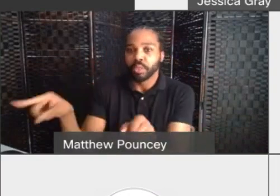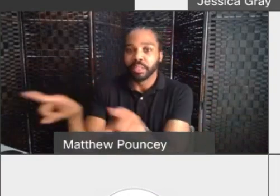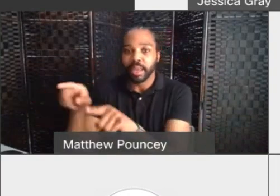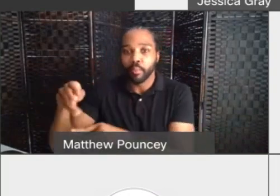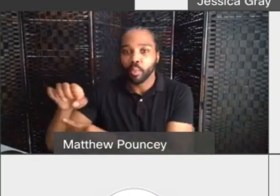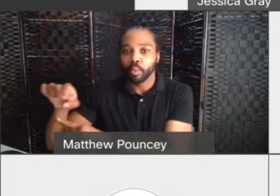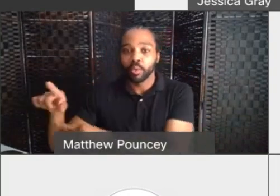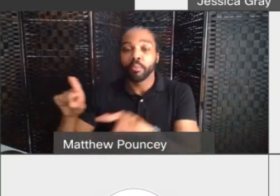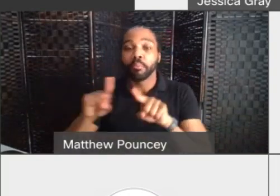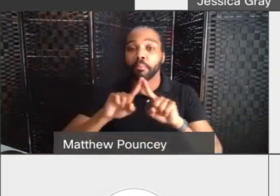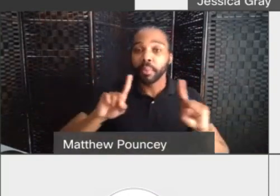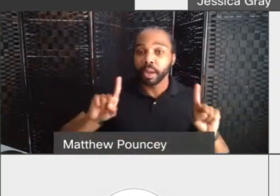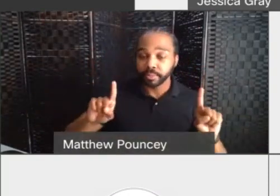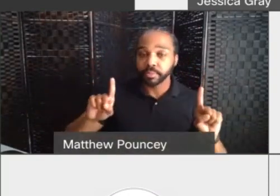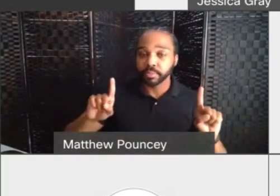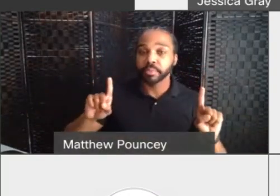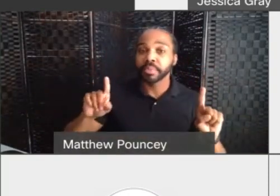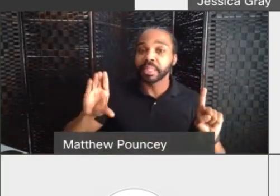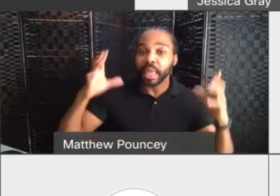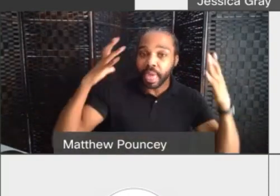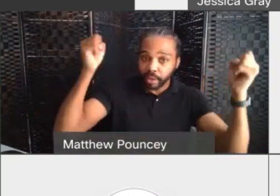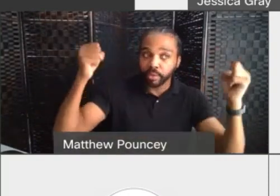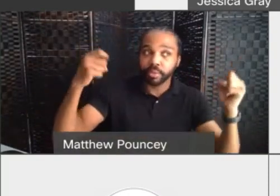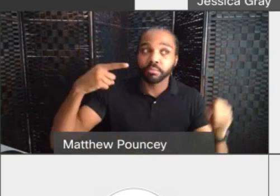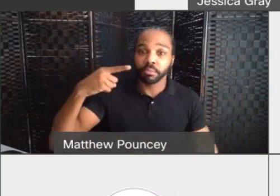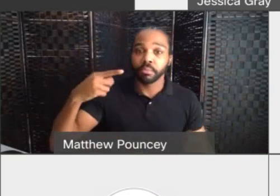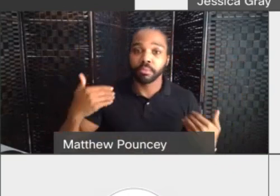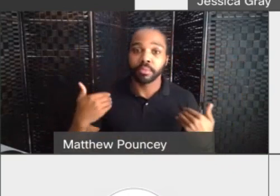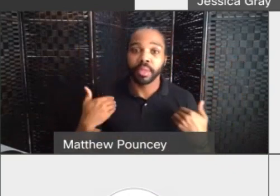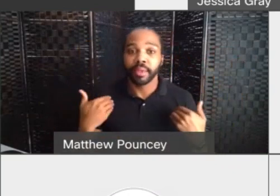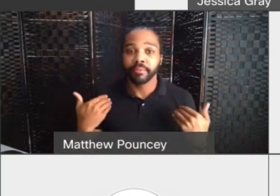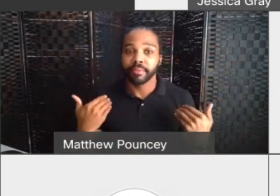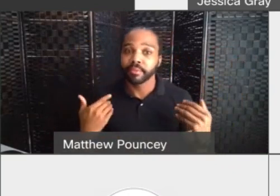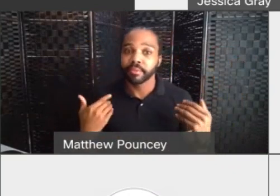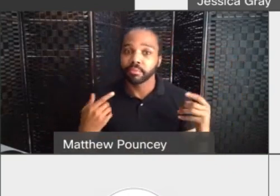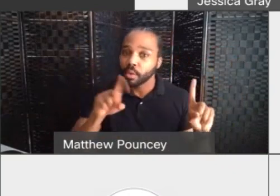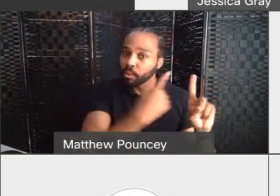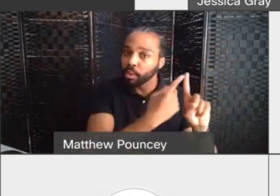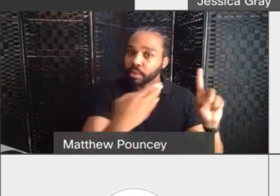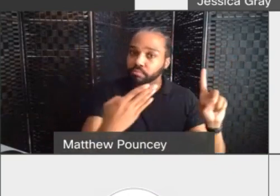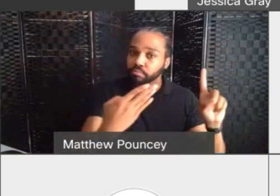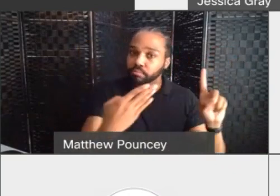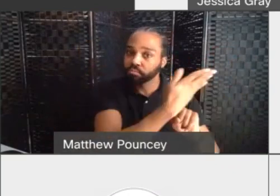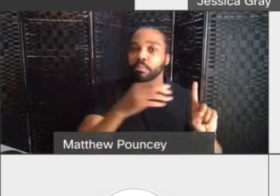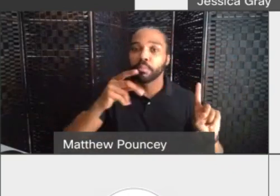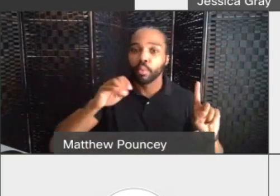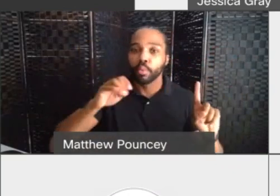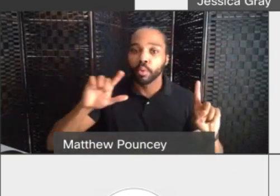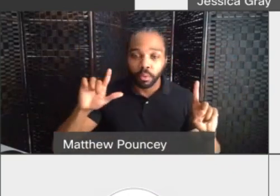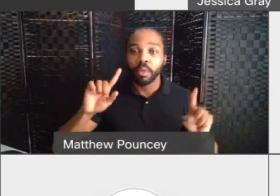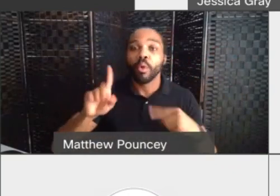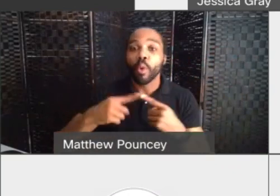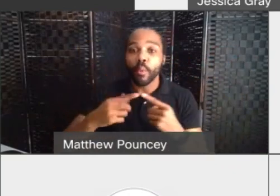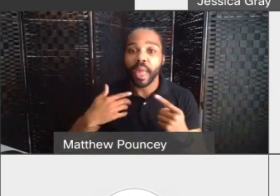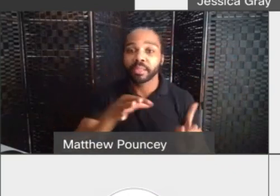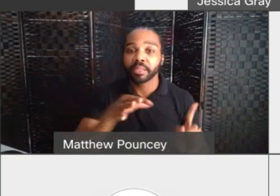the DC Health has just that one portal. So when we have special